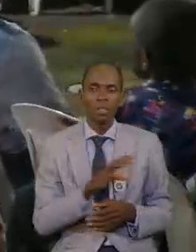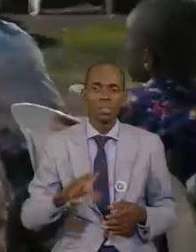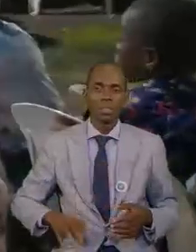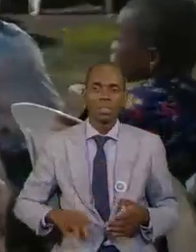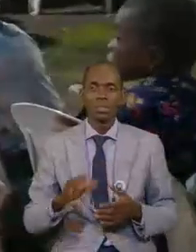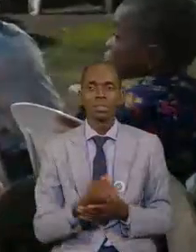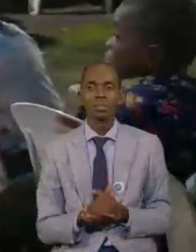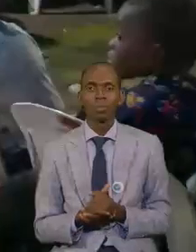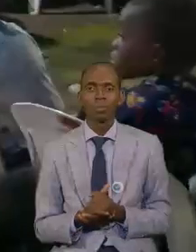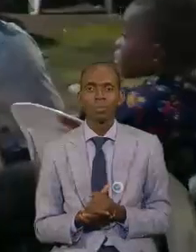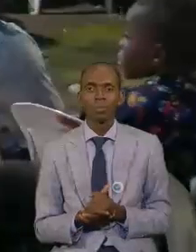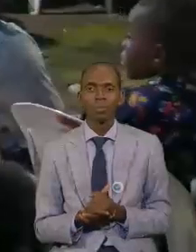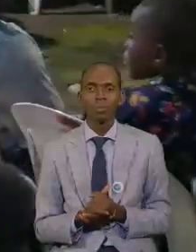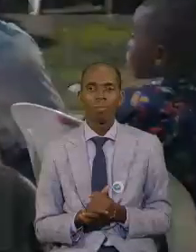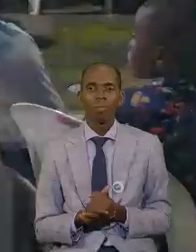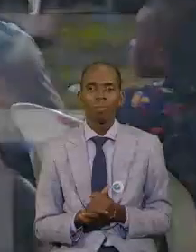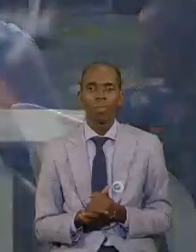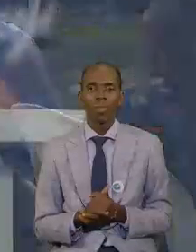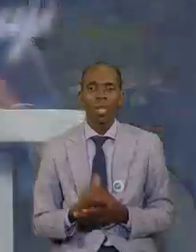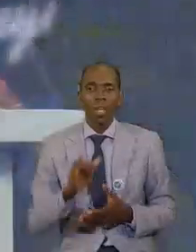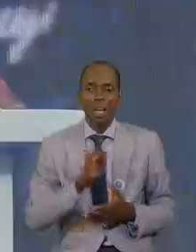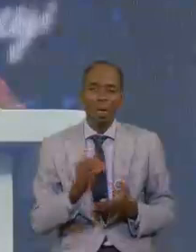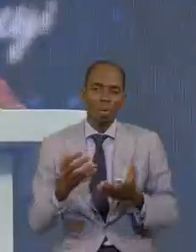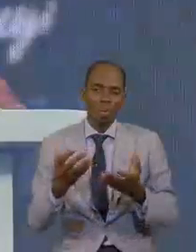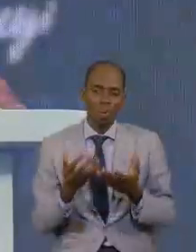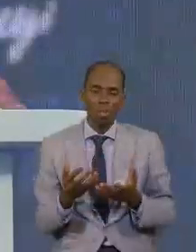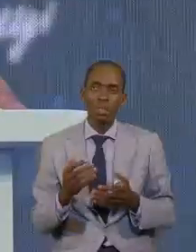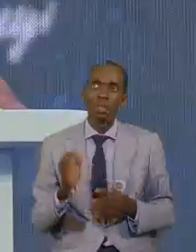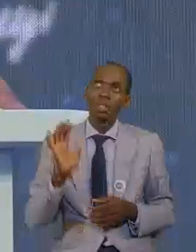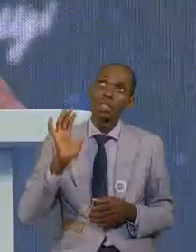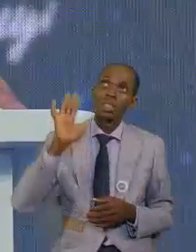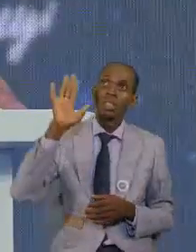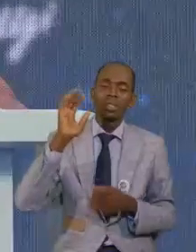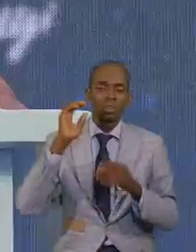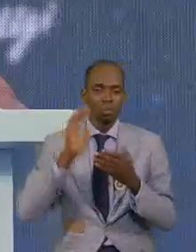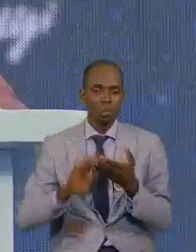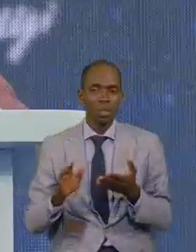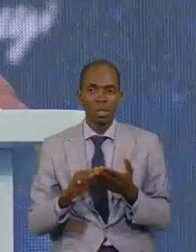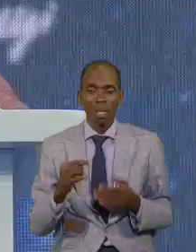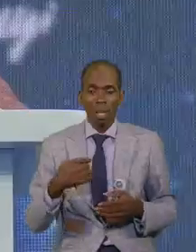I want His pardon. I want His